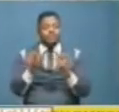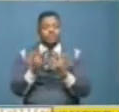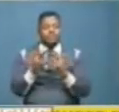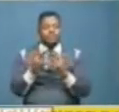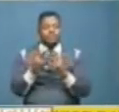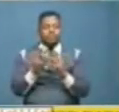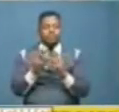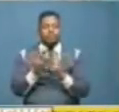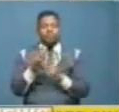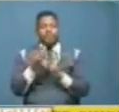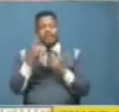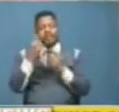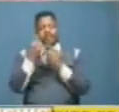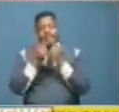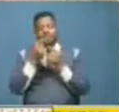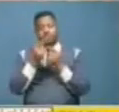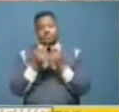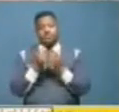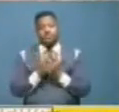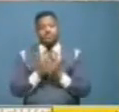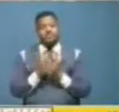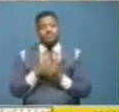great concern.